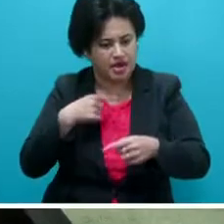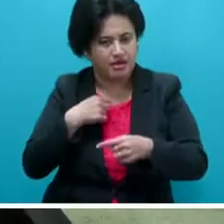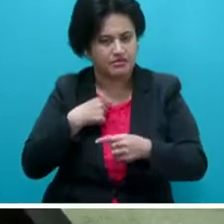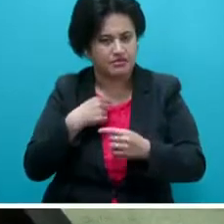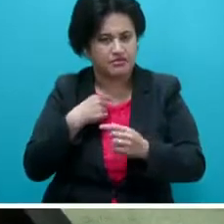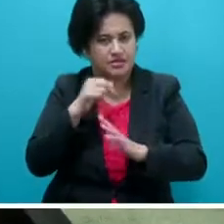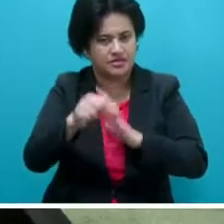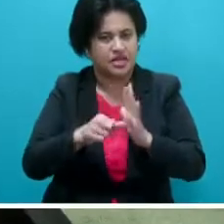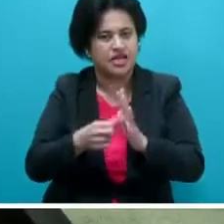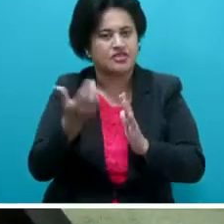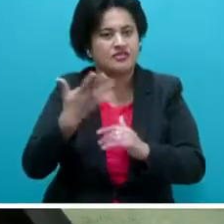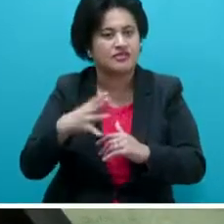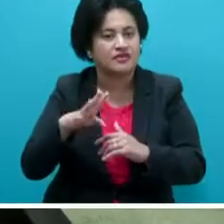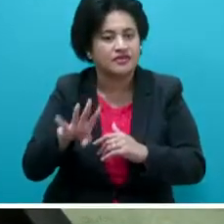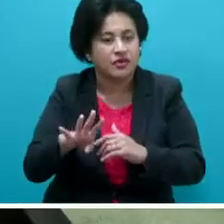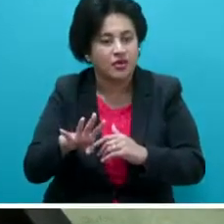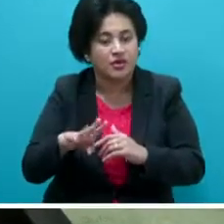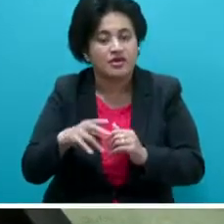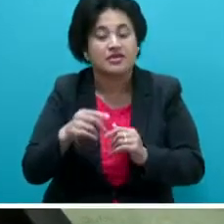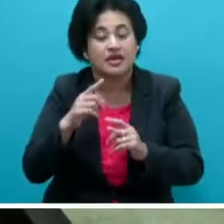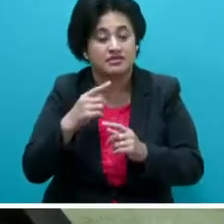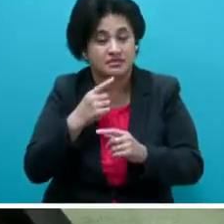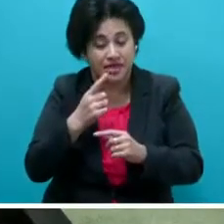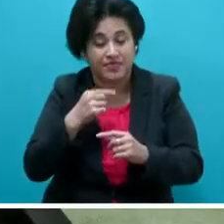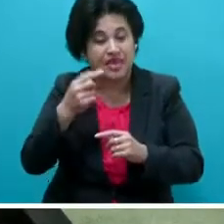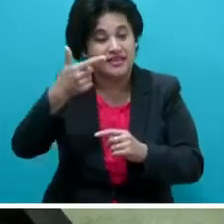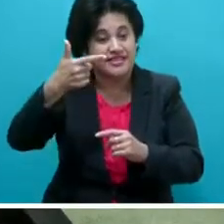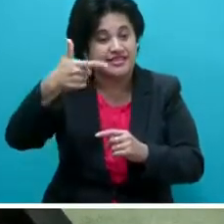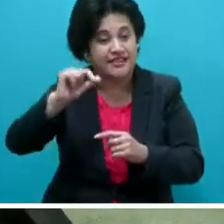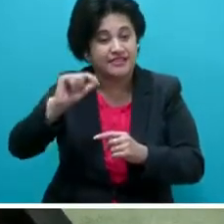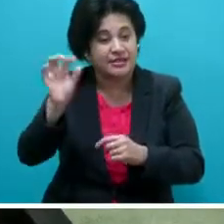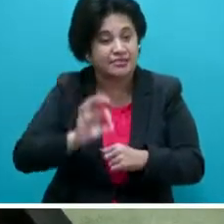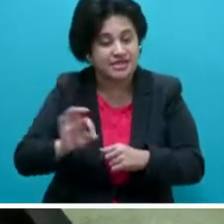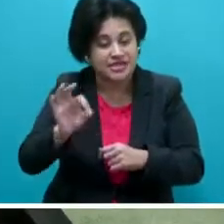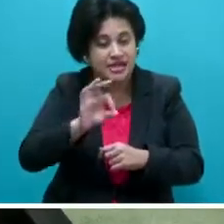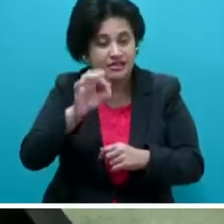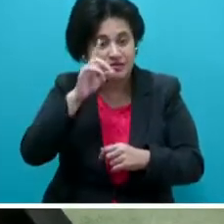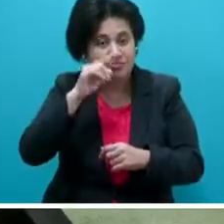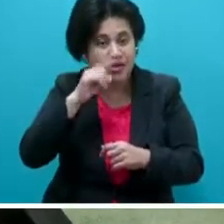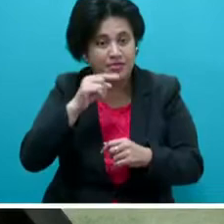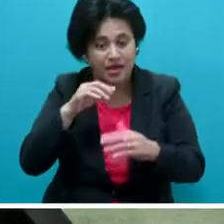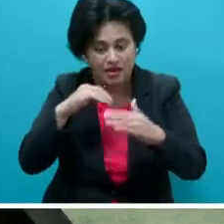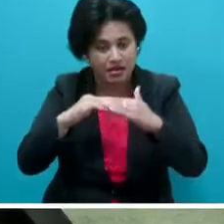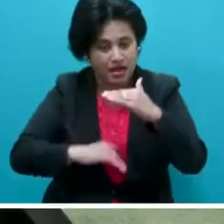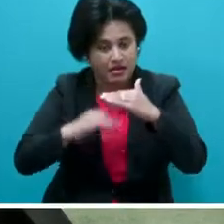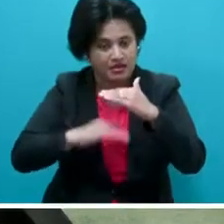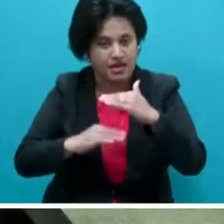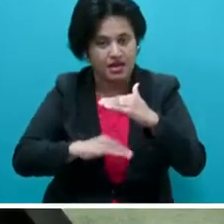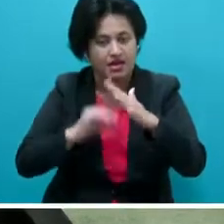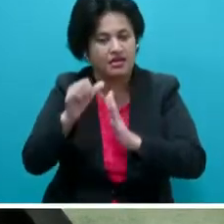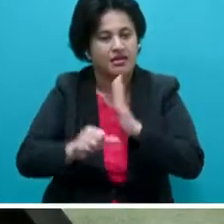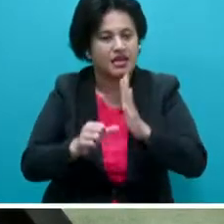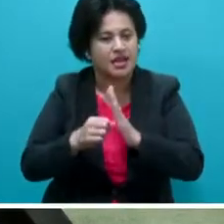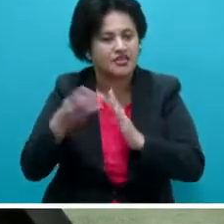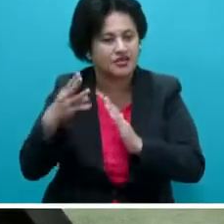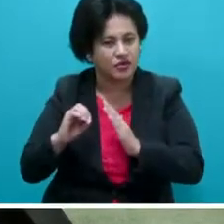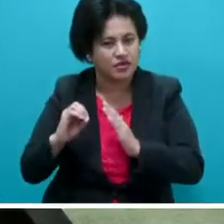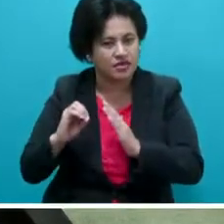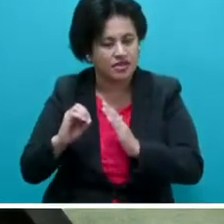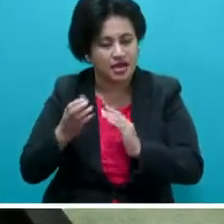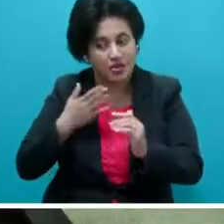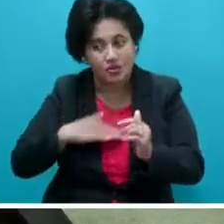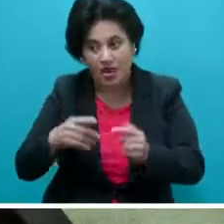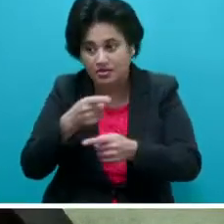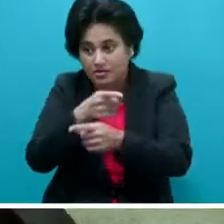highlighted, 70% of our population is below the age of 40. 50% is below the age of 27. I want our young people to know